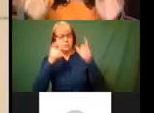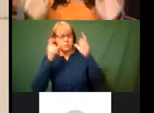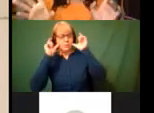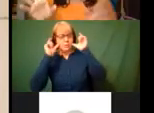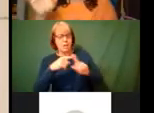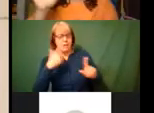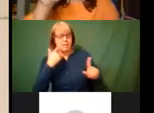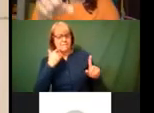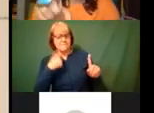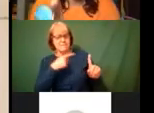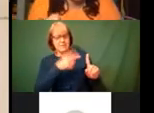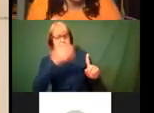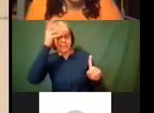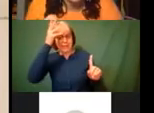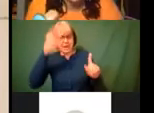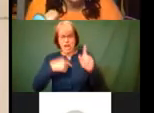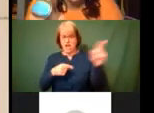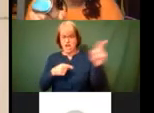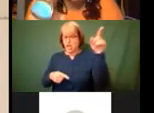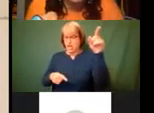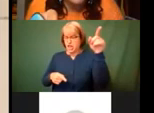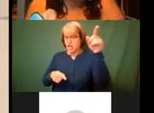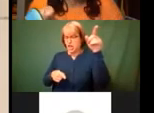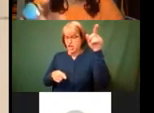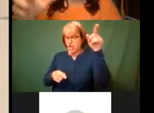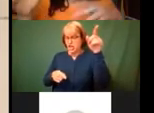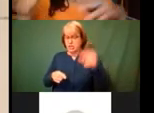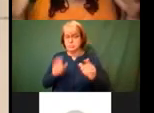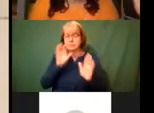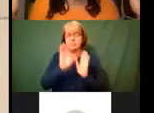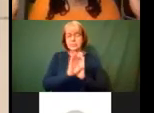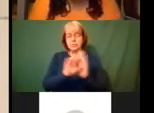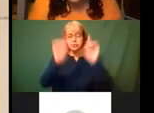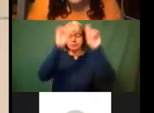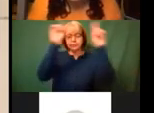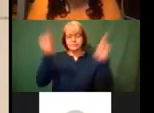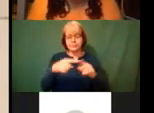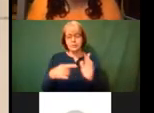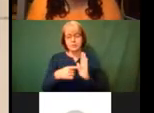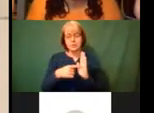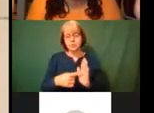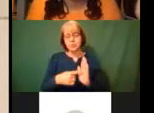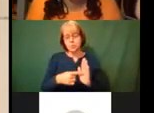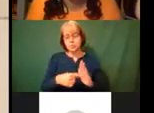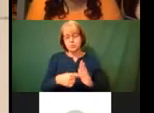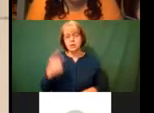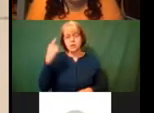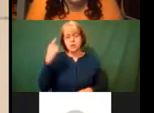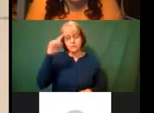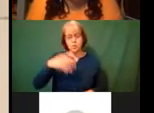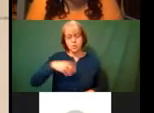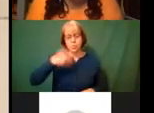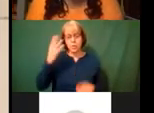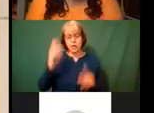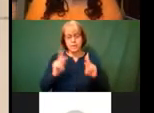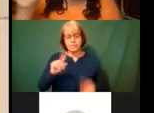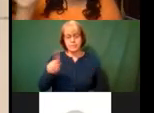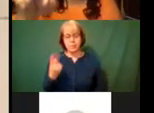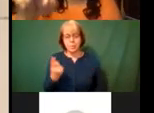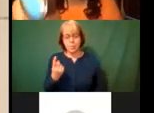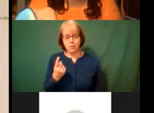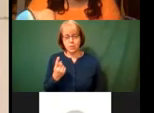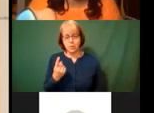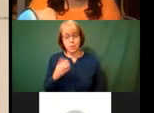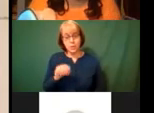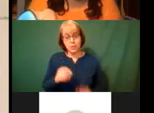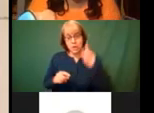And then what he does is he points to an image. And the image was a replica of a sign that said, "For whites only." When he points